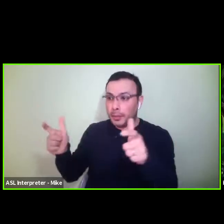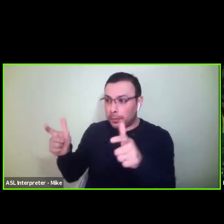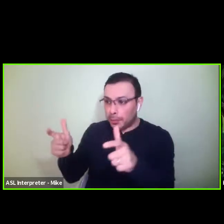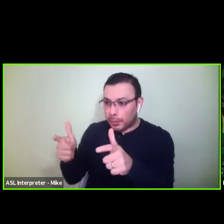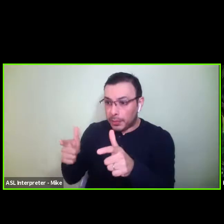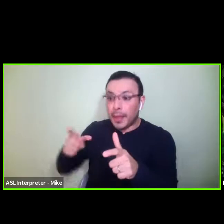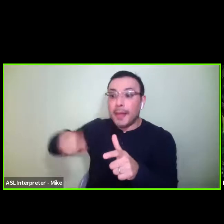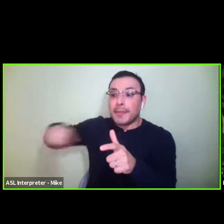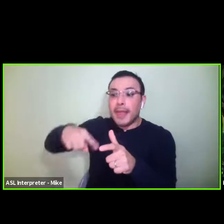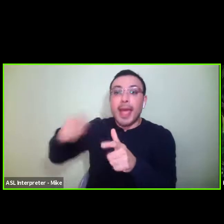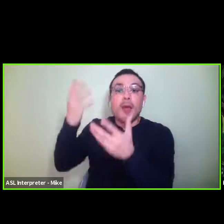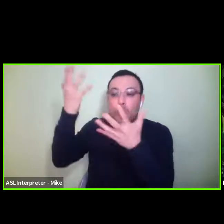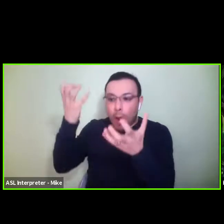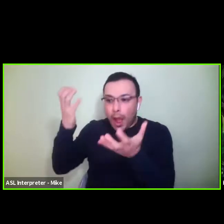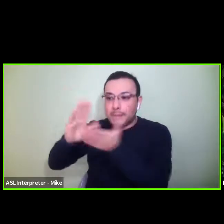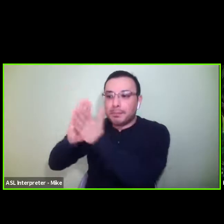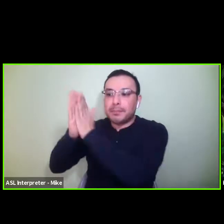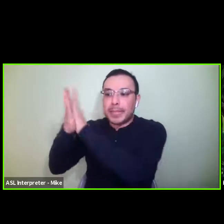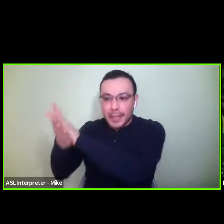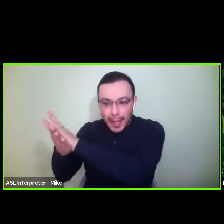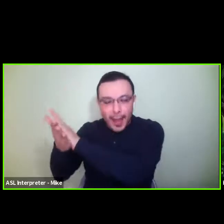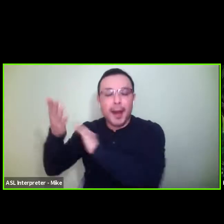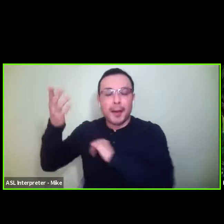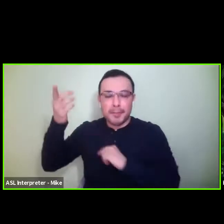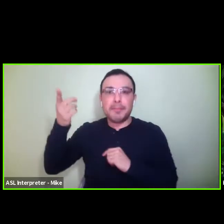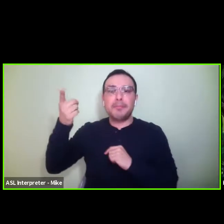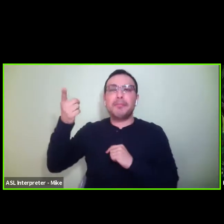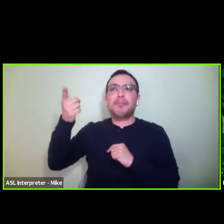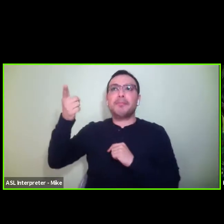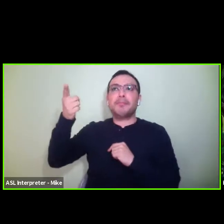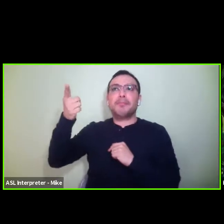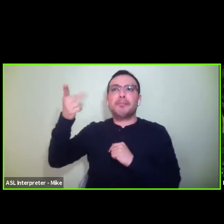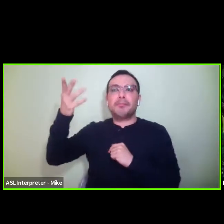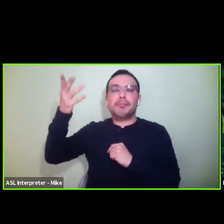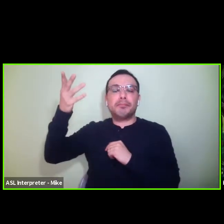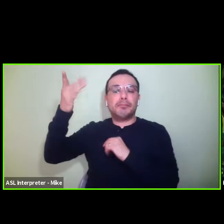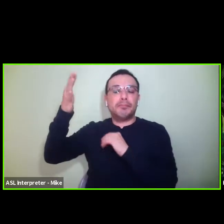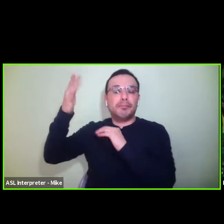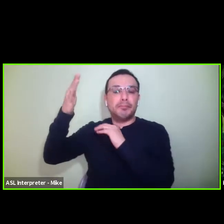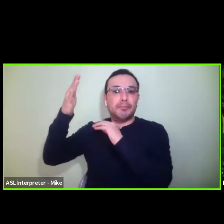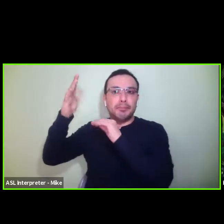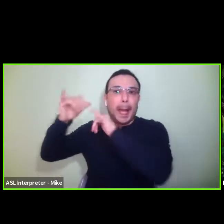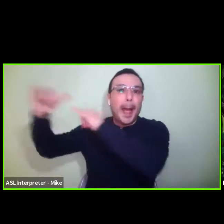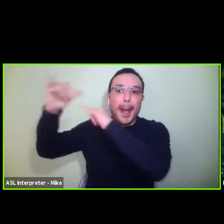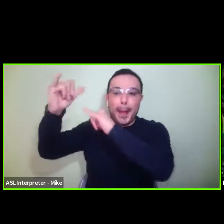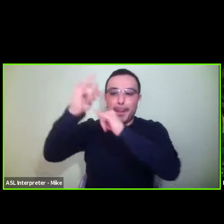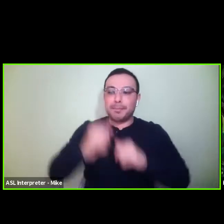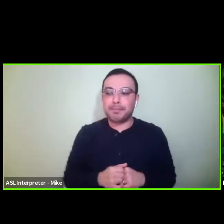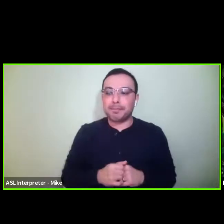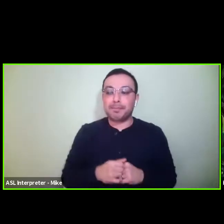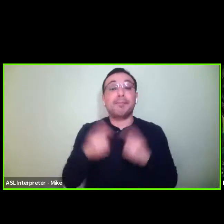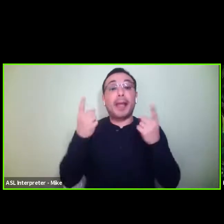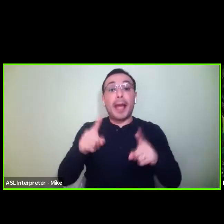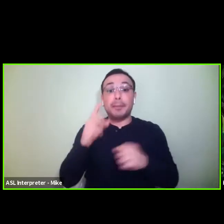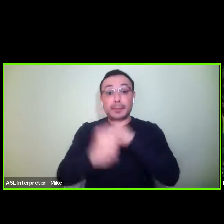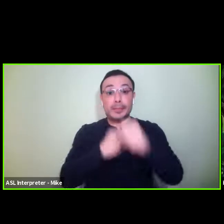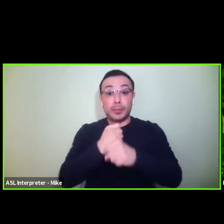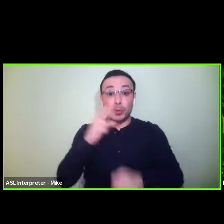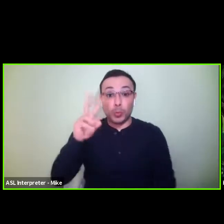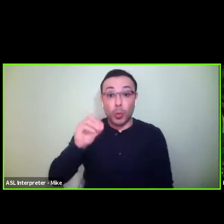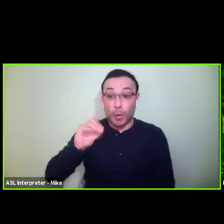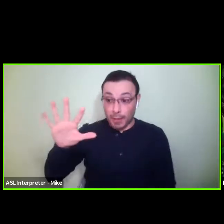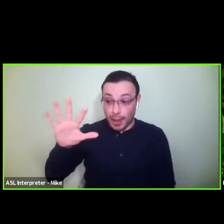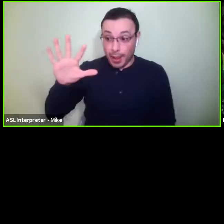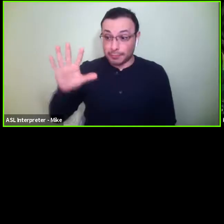In 2005, architect Hansel Bauman and a cohort of fiery deaf scholars at Gallaudet created the Deaf Space